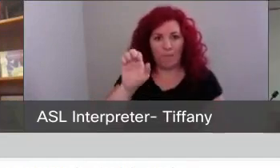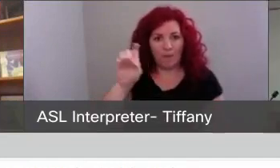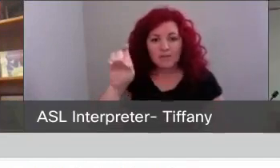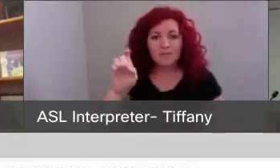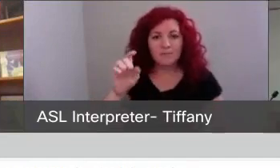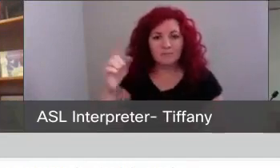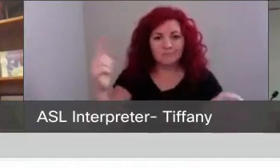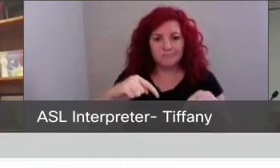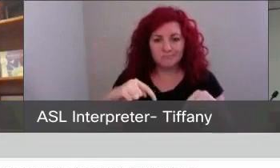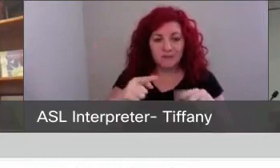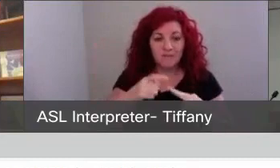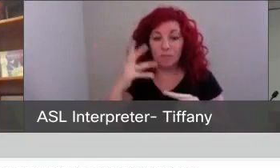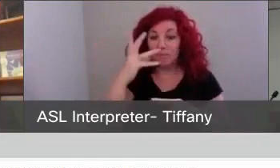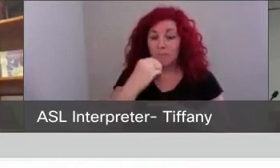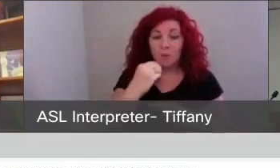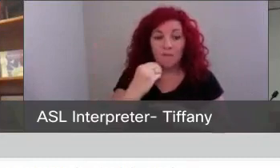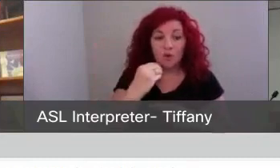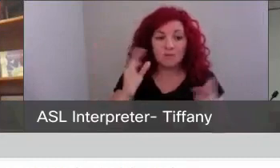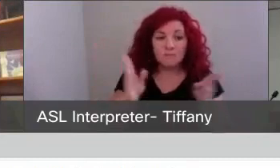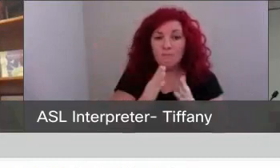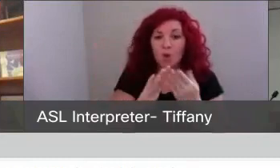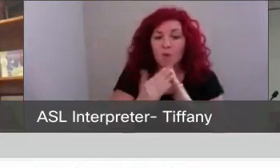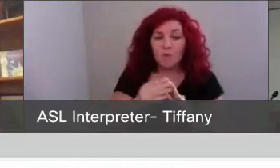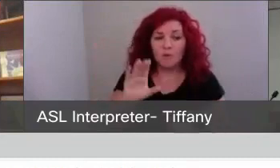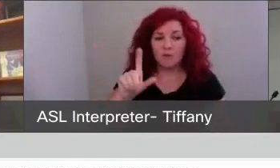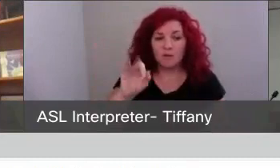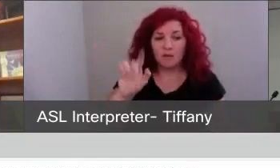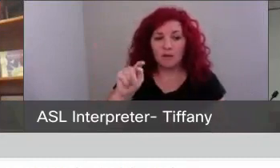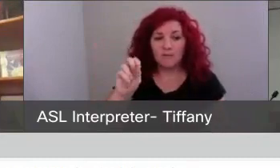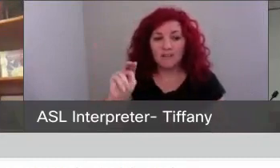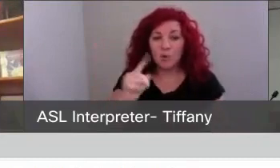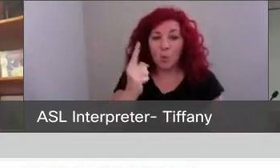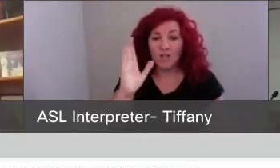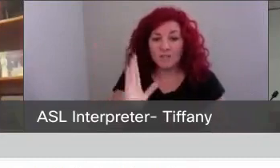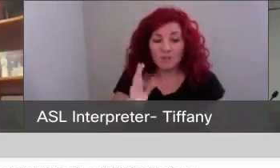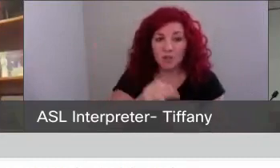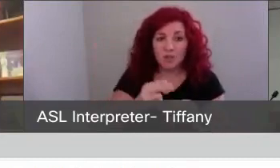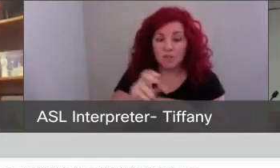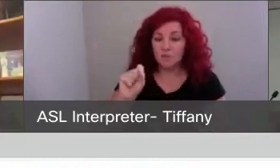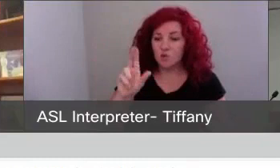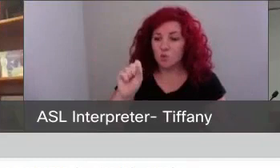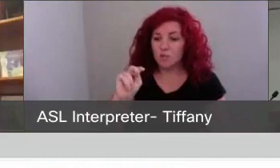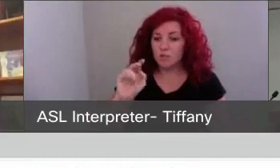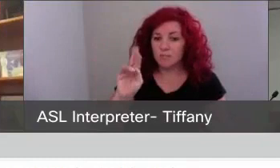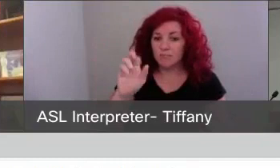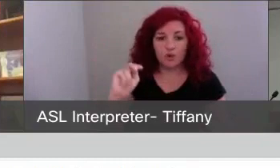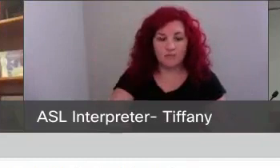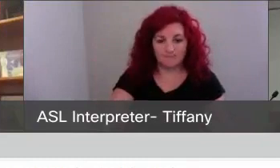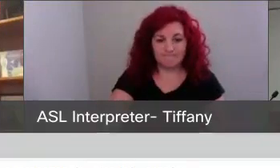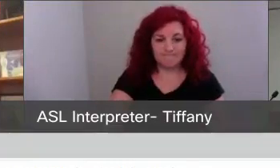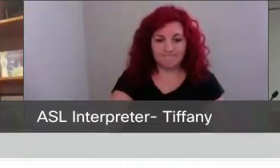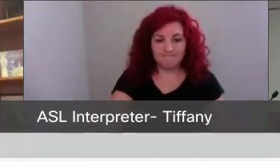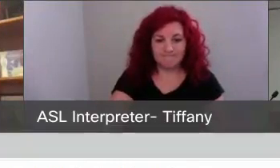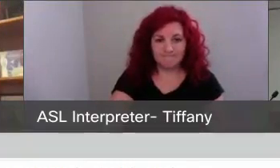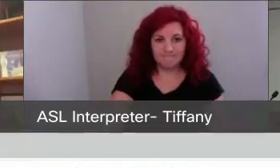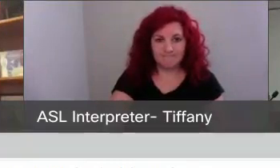to you from the beautiful little small community of Clifton with one speaker by the name of Susan Breen.